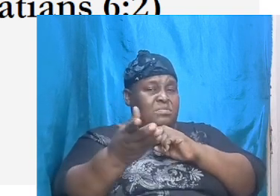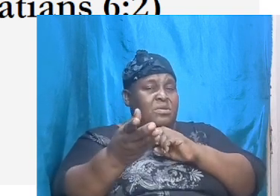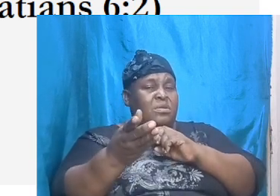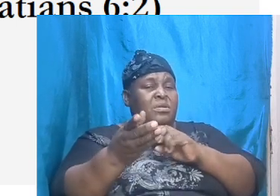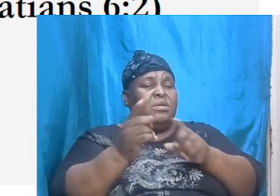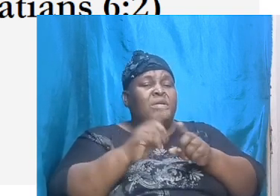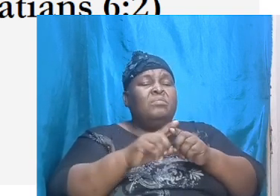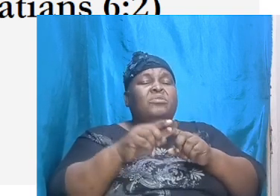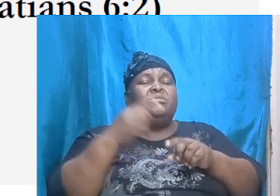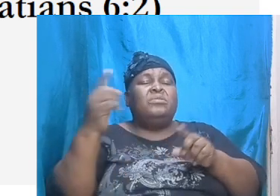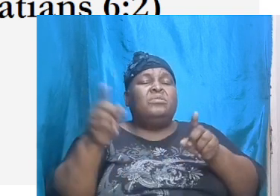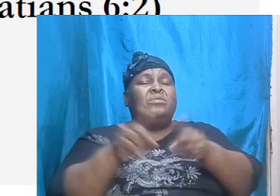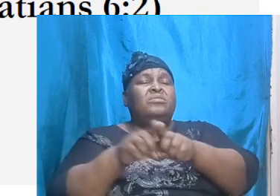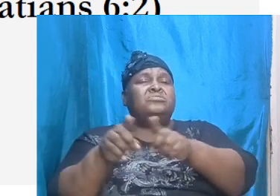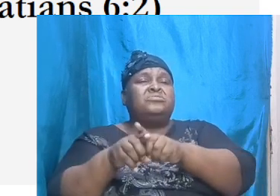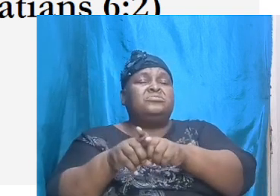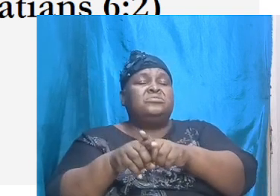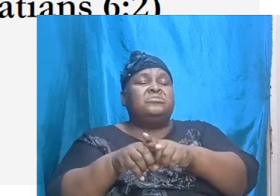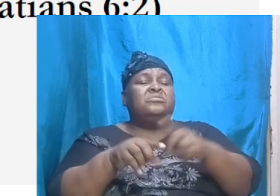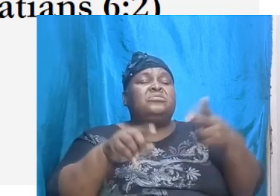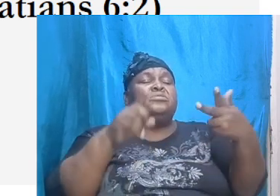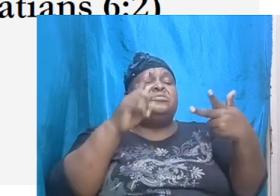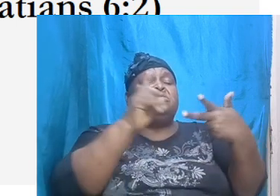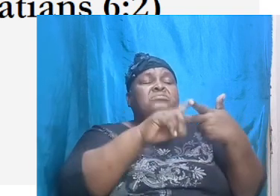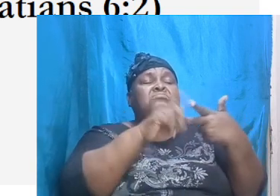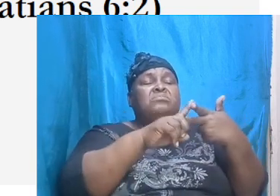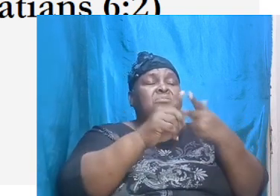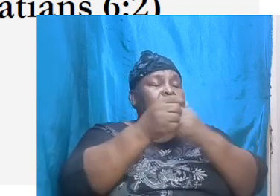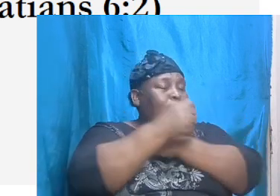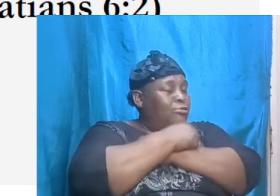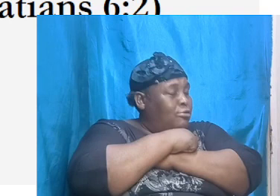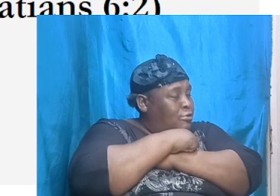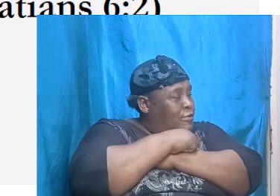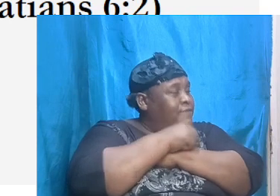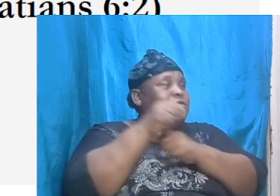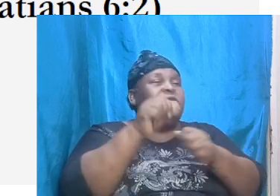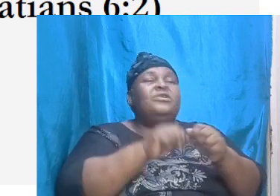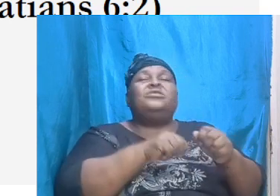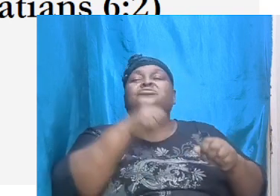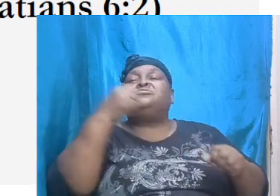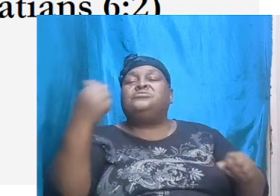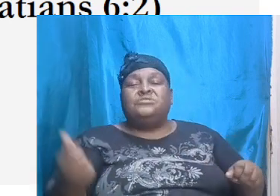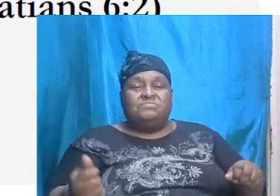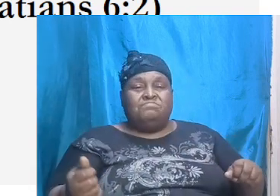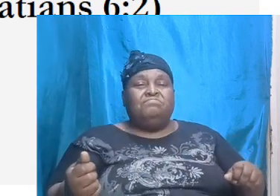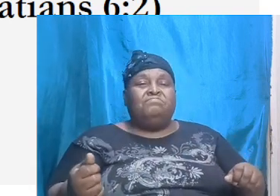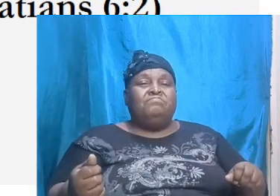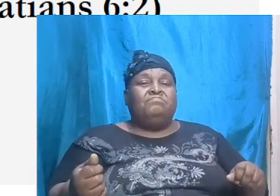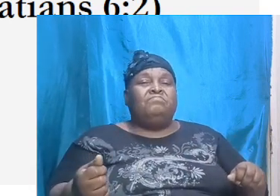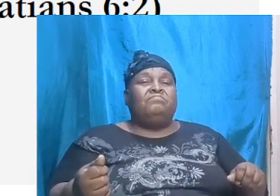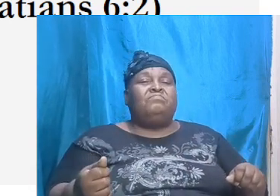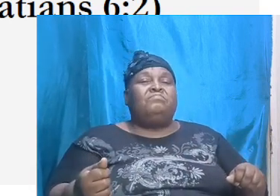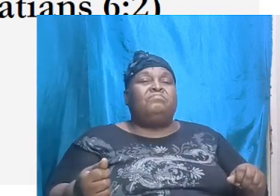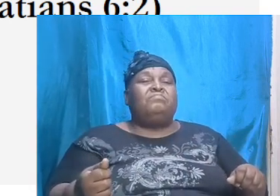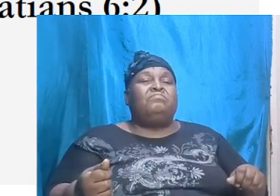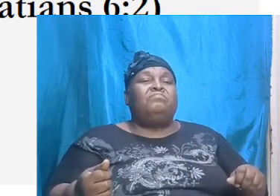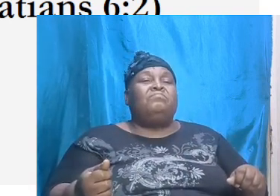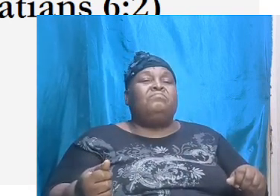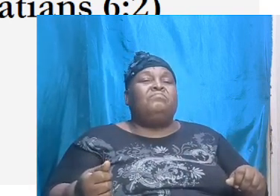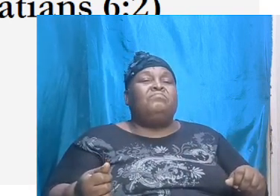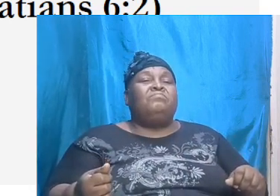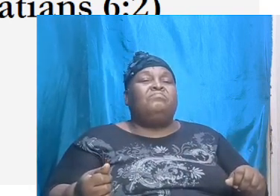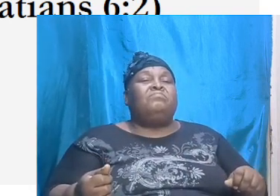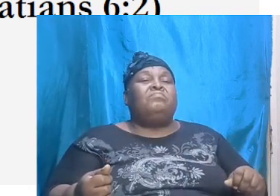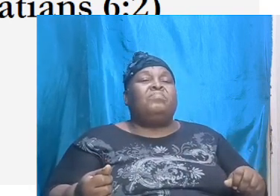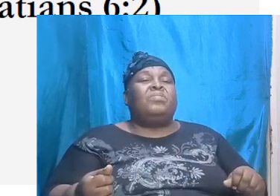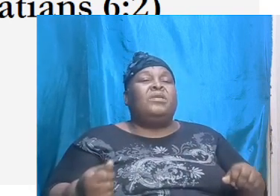you. Second thing we have to do, we have to love each other. We have to love each other. Amen.